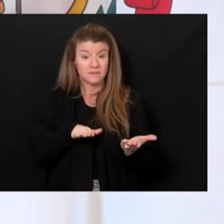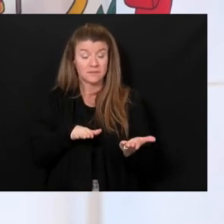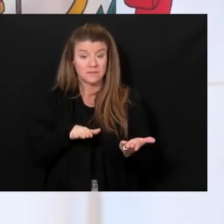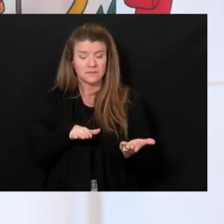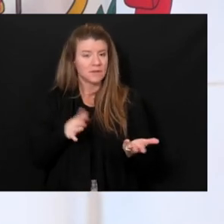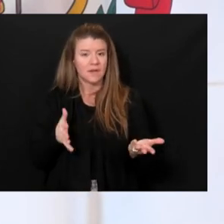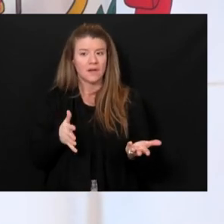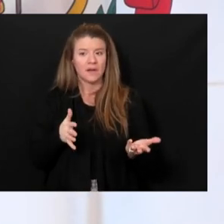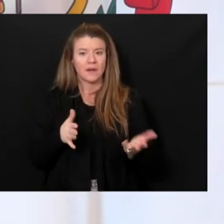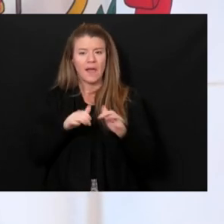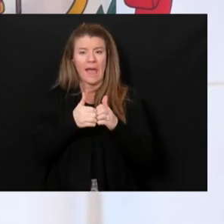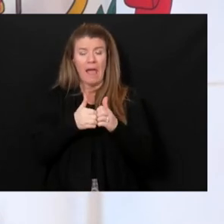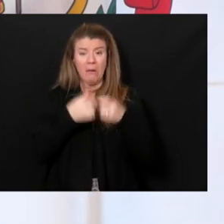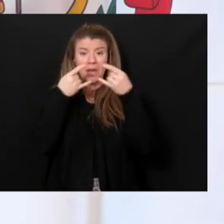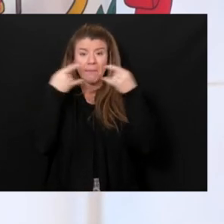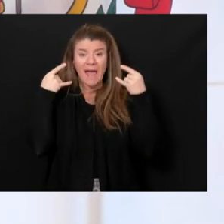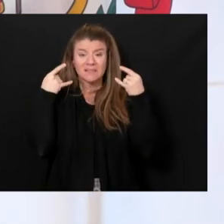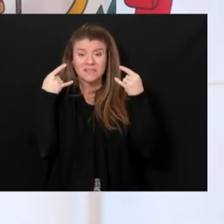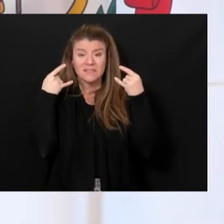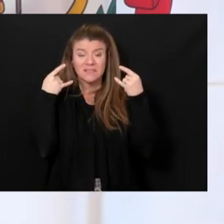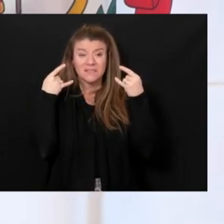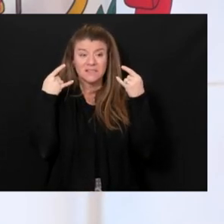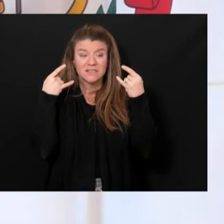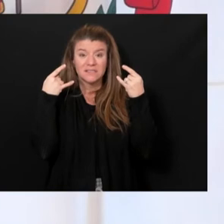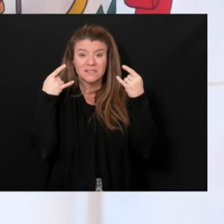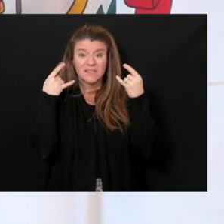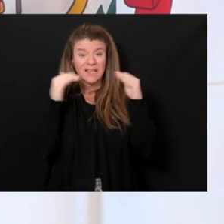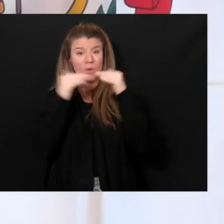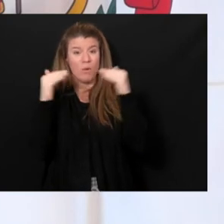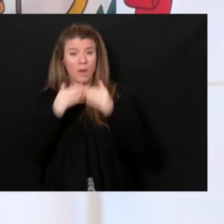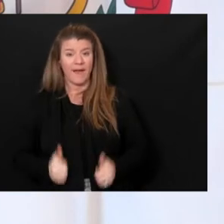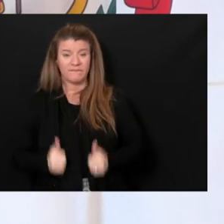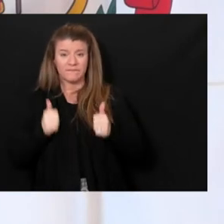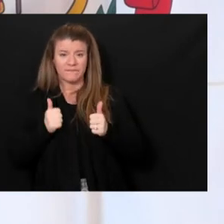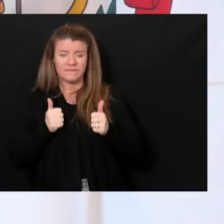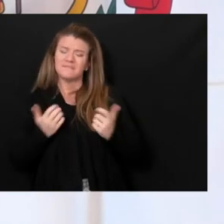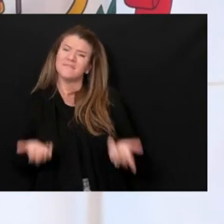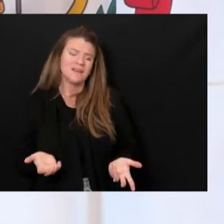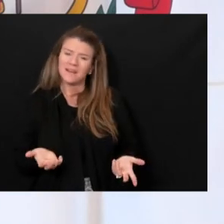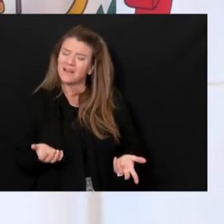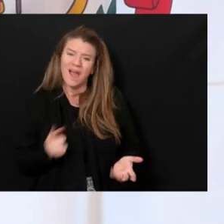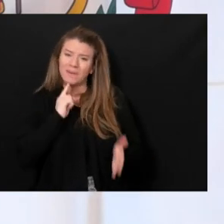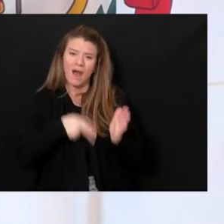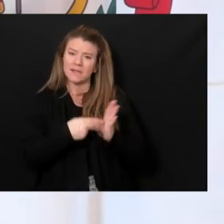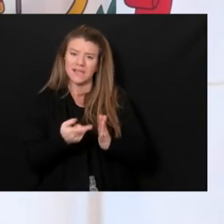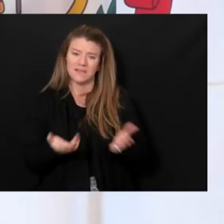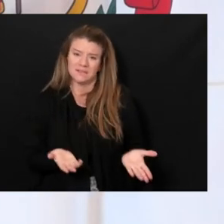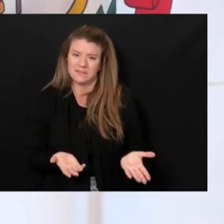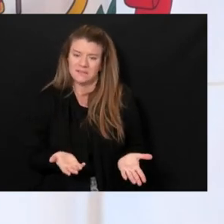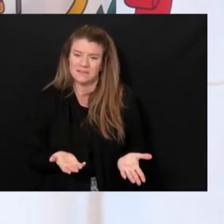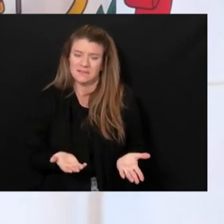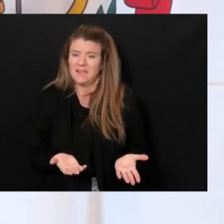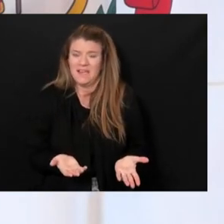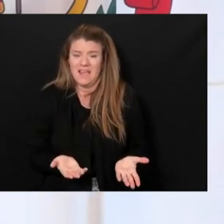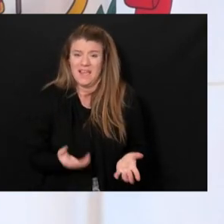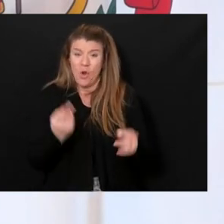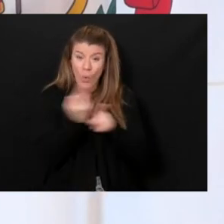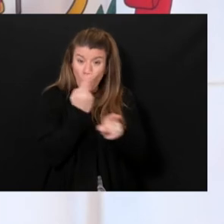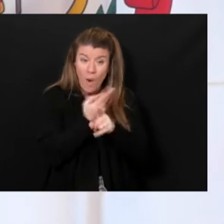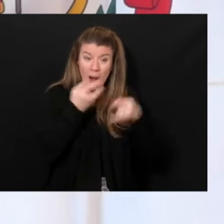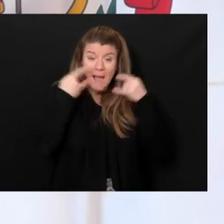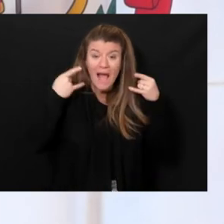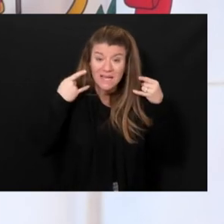How inconvenient could it possibly be to wear your mask? I mean, give me a break. How inconvenient can